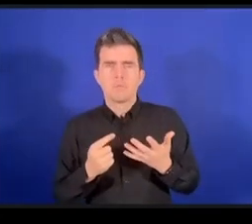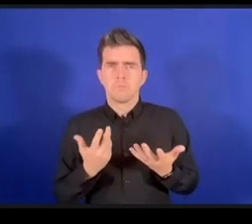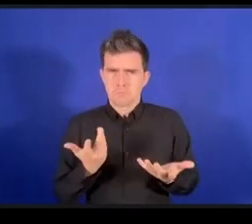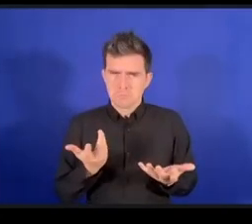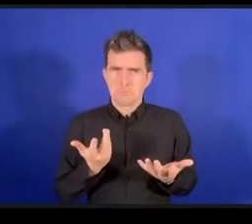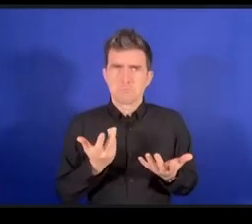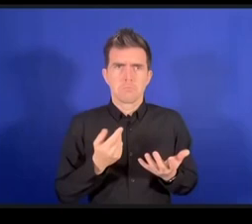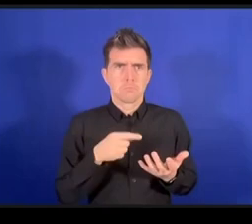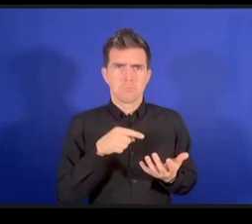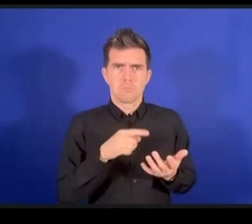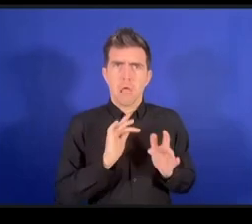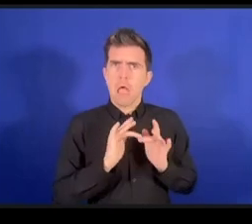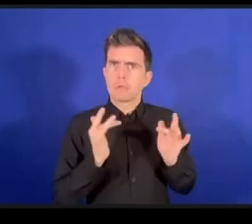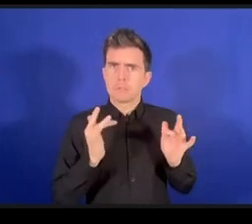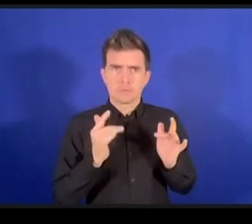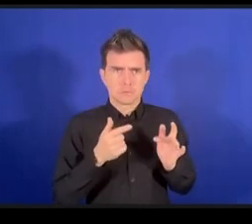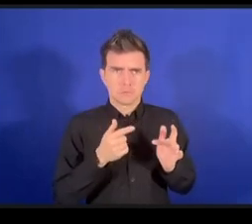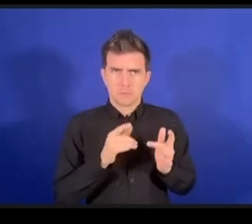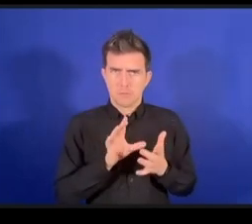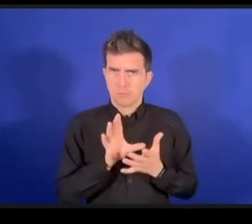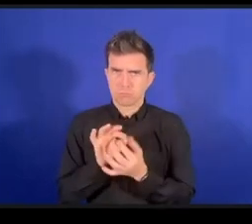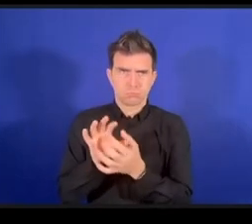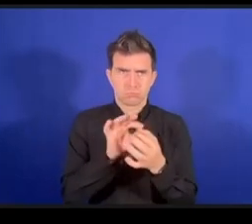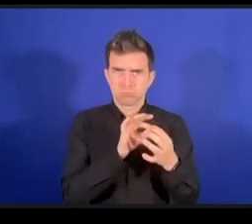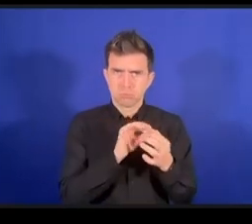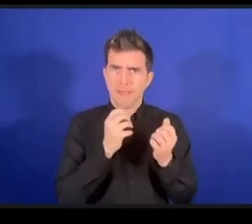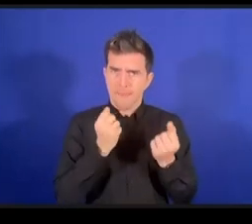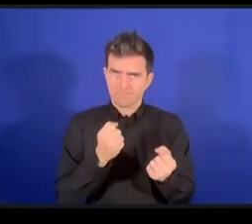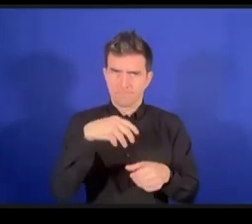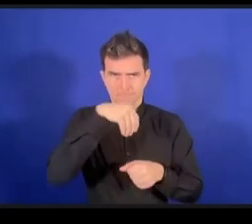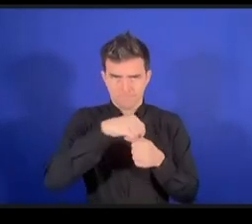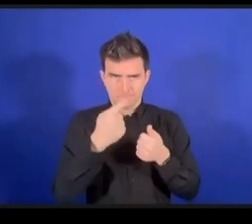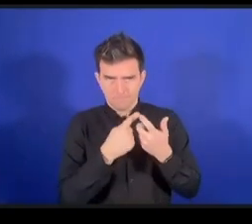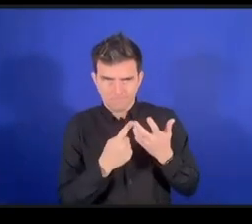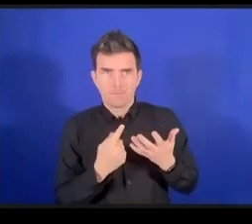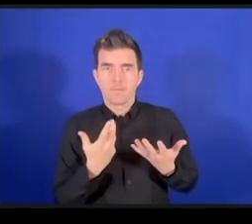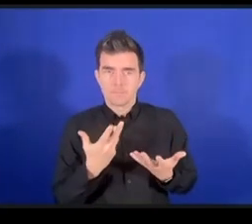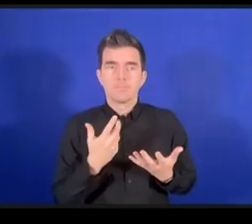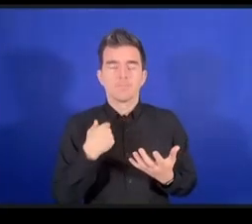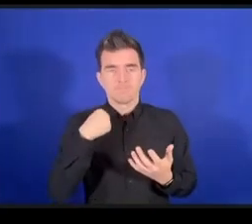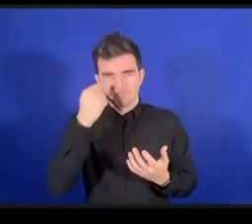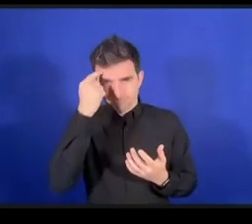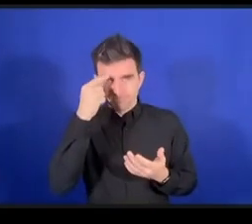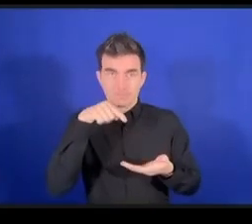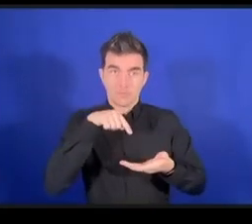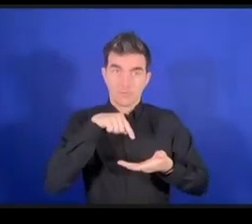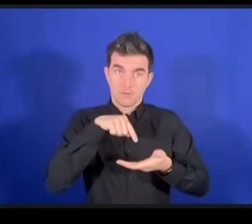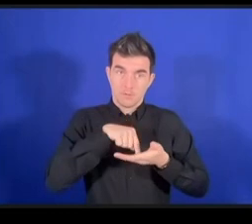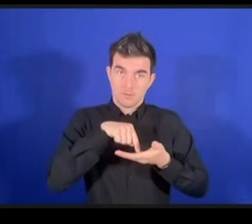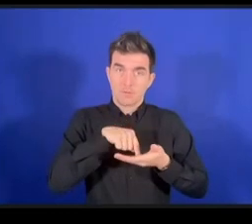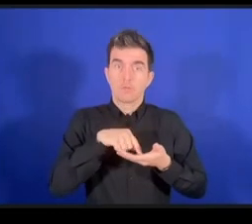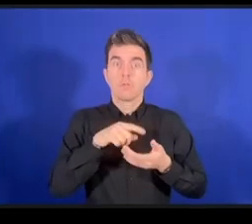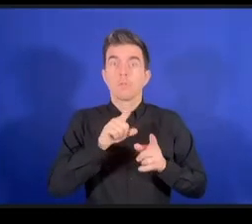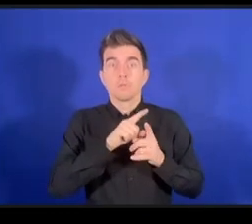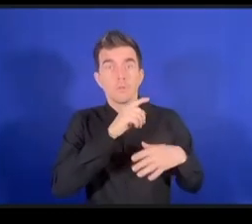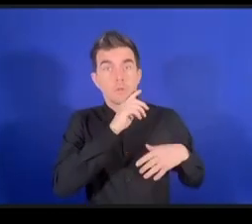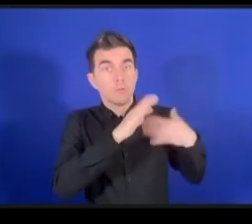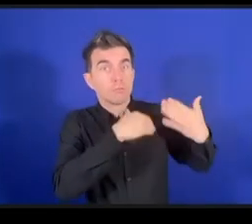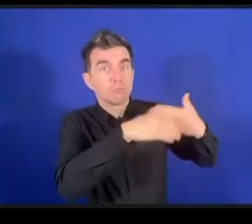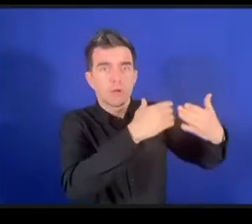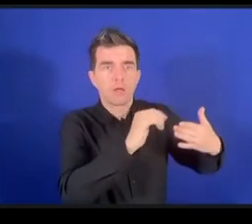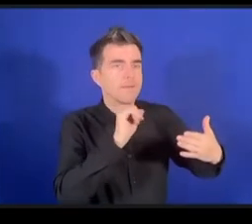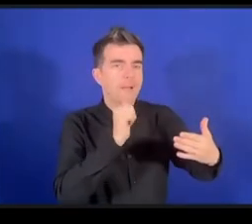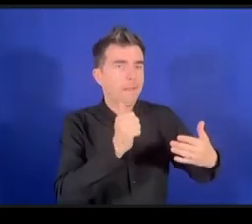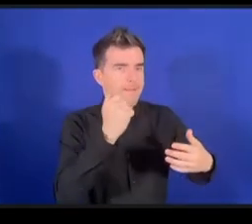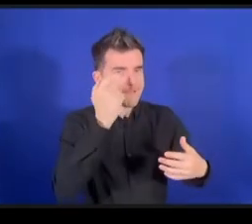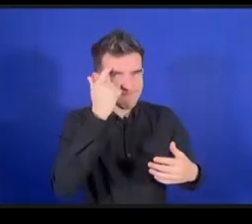these devices was not made accessible for a certain kind of users, those who access those devices